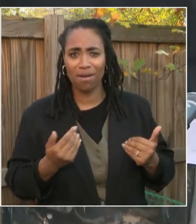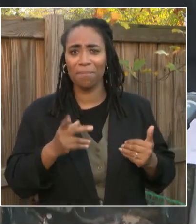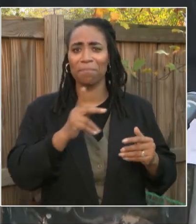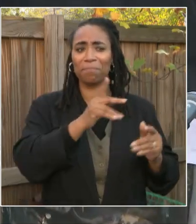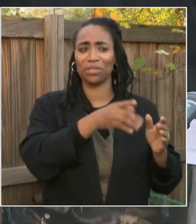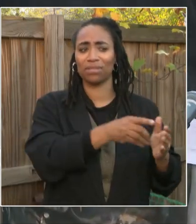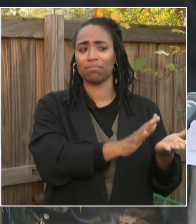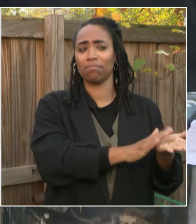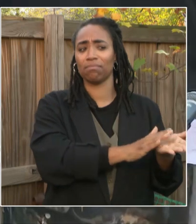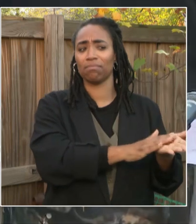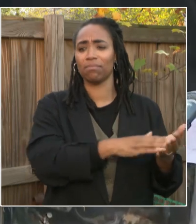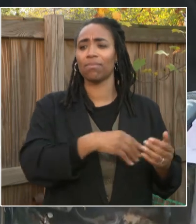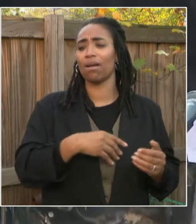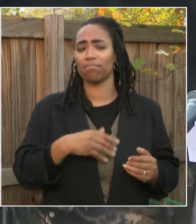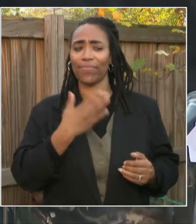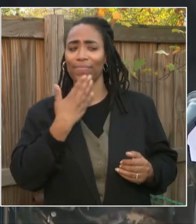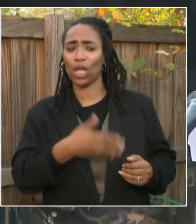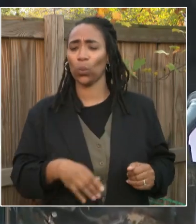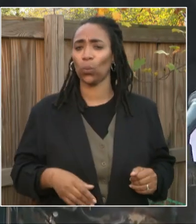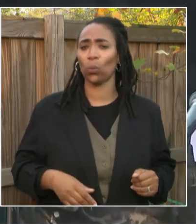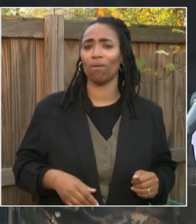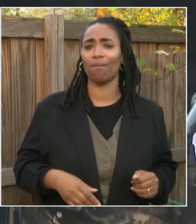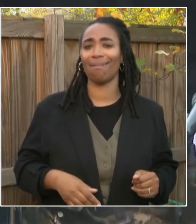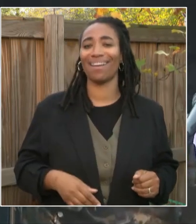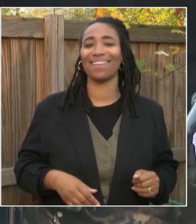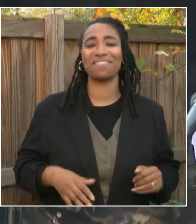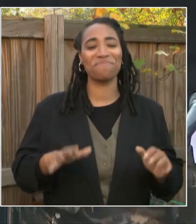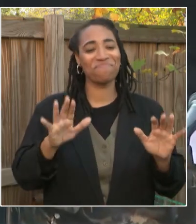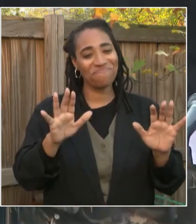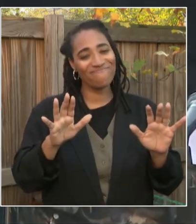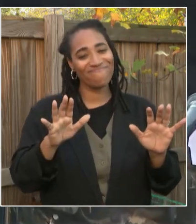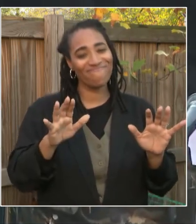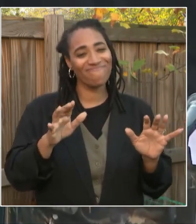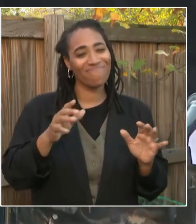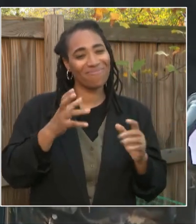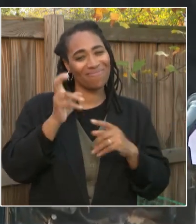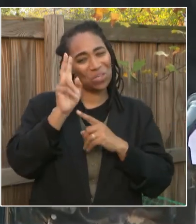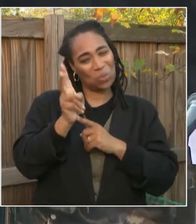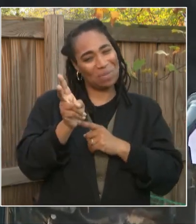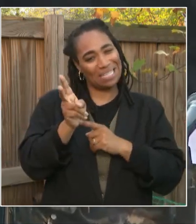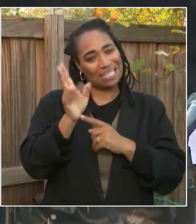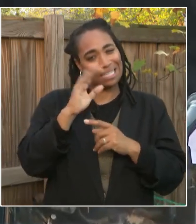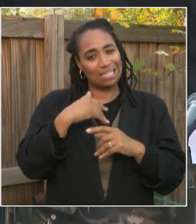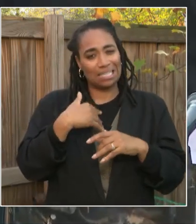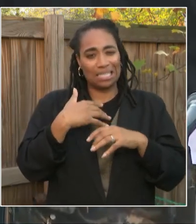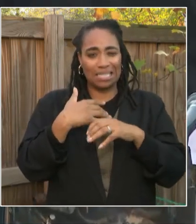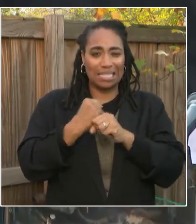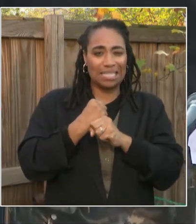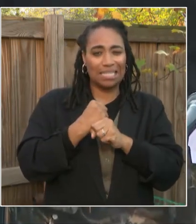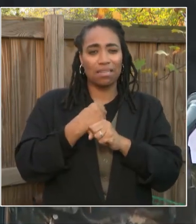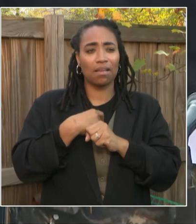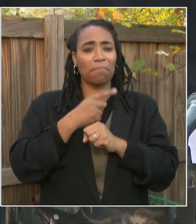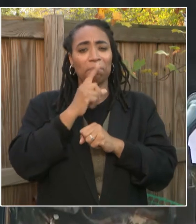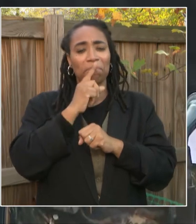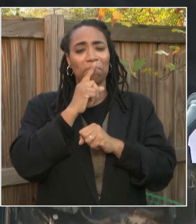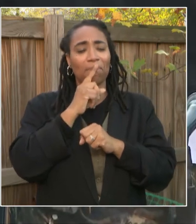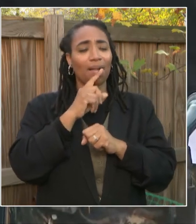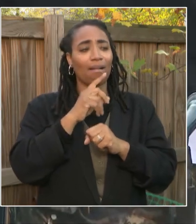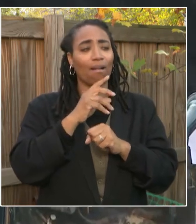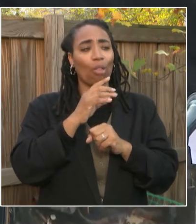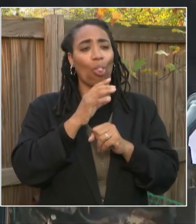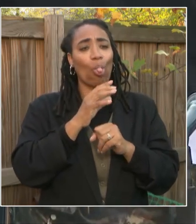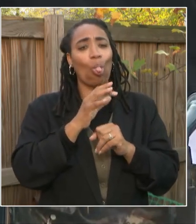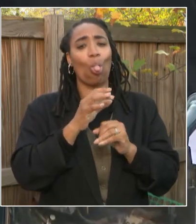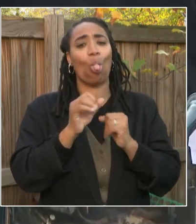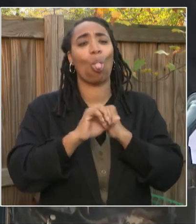much. First and foremost, I know I only have 2 minutes, and I'm not trying to get yanked off of here like Sandman and Showtime at the Apollo,